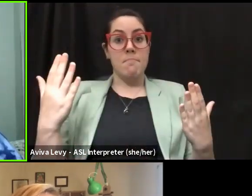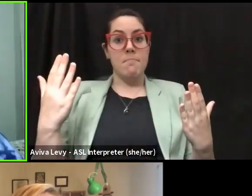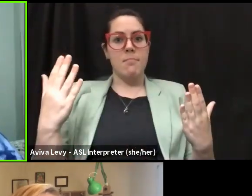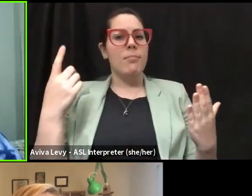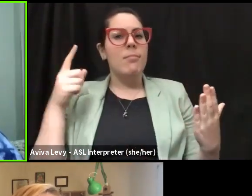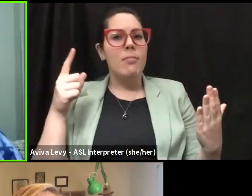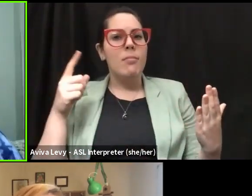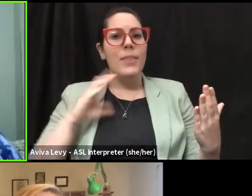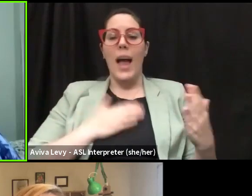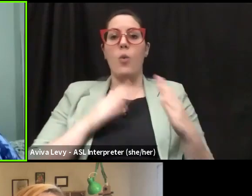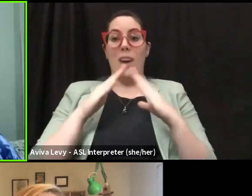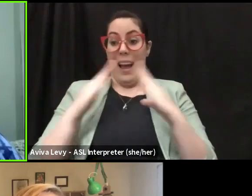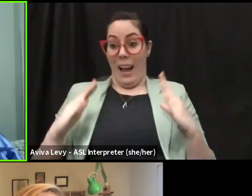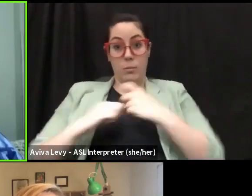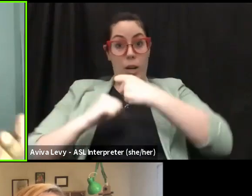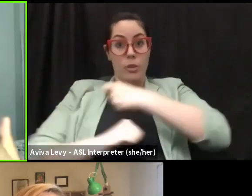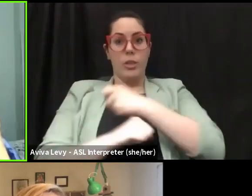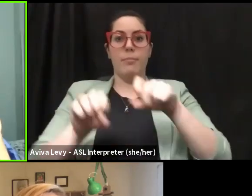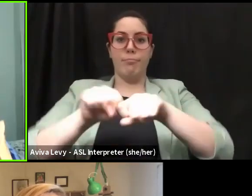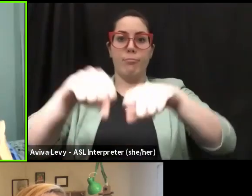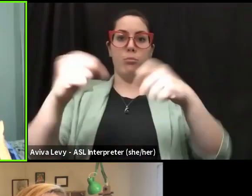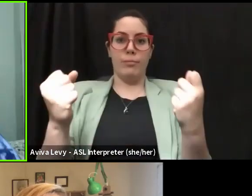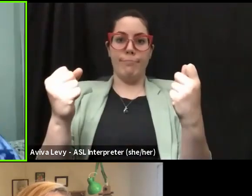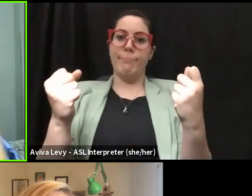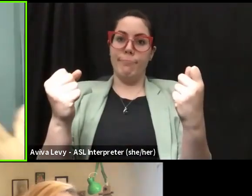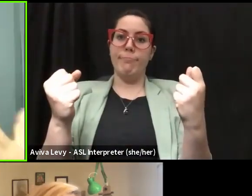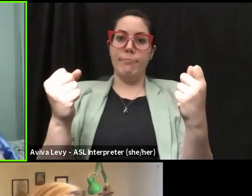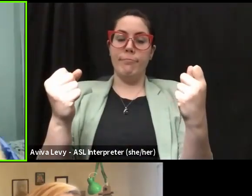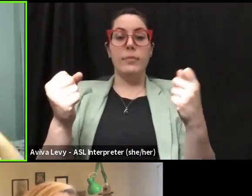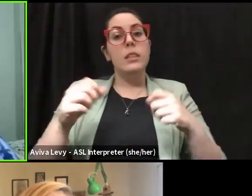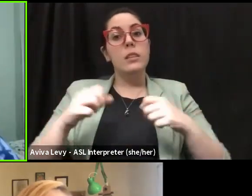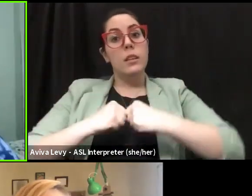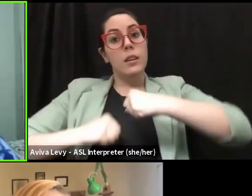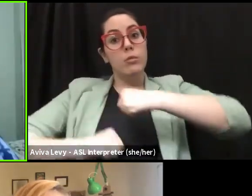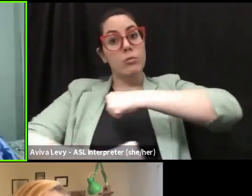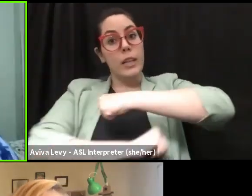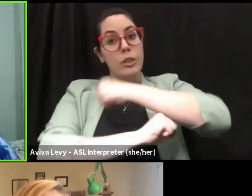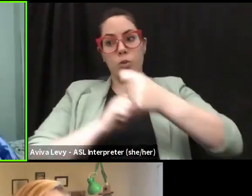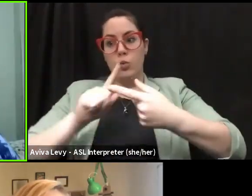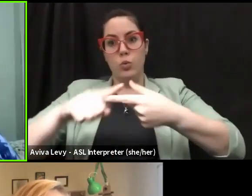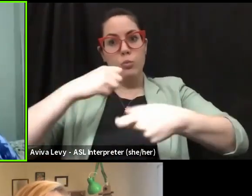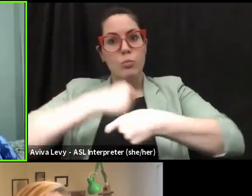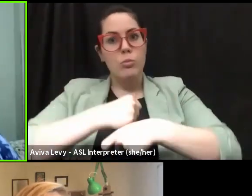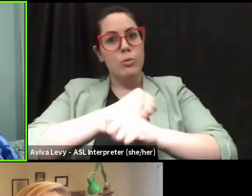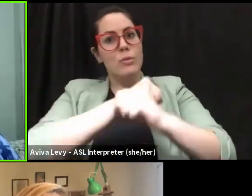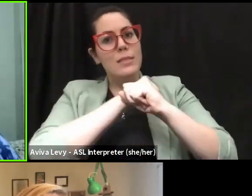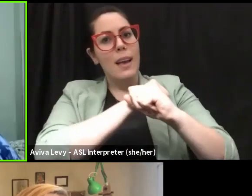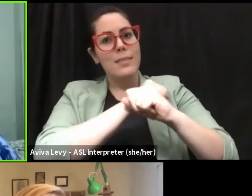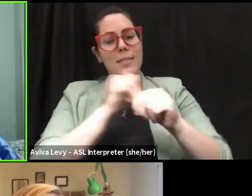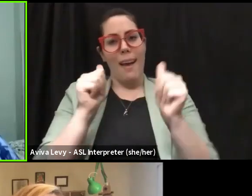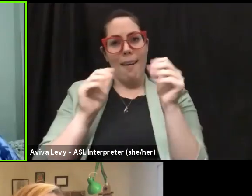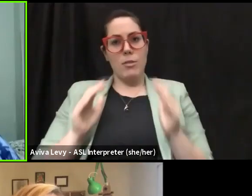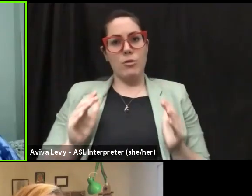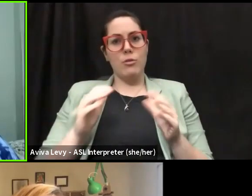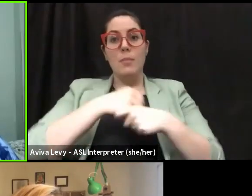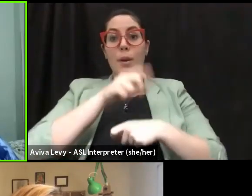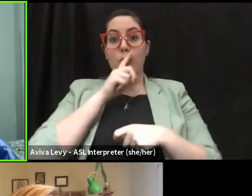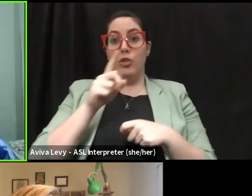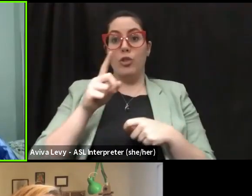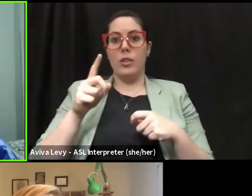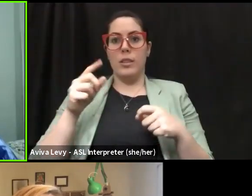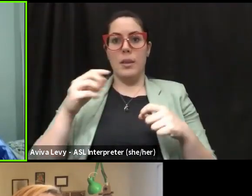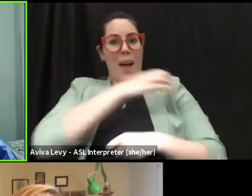is broken. And building the foundation of protecting actors and making sure that the power